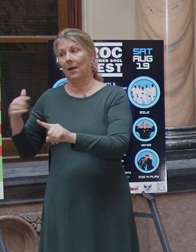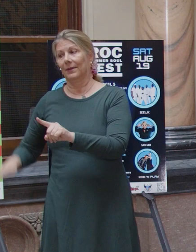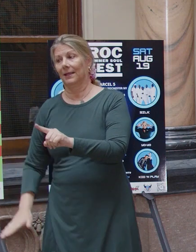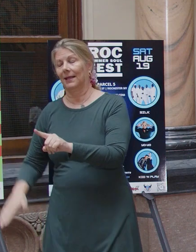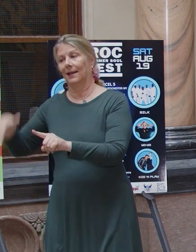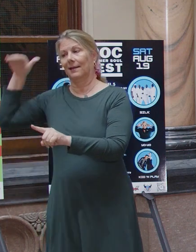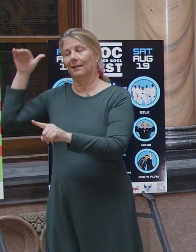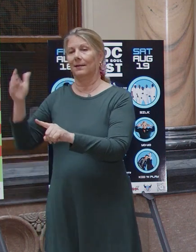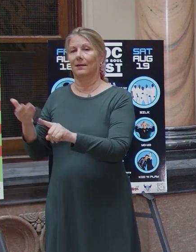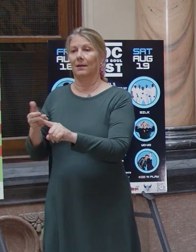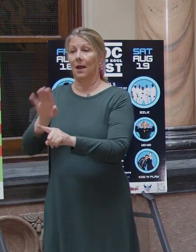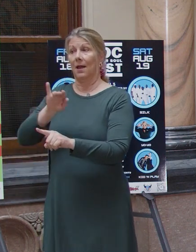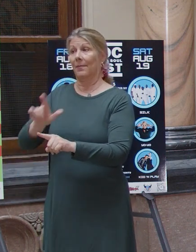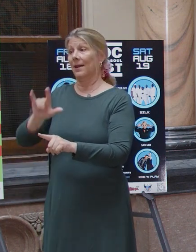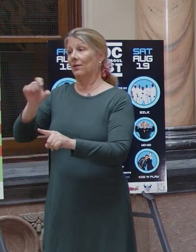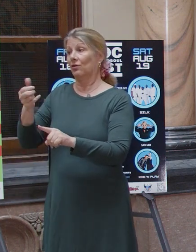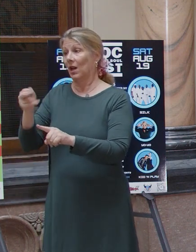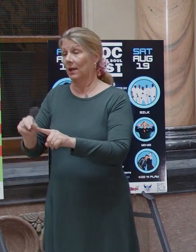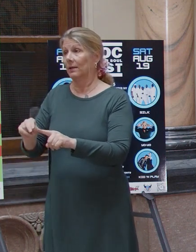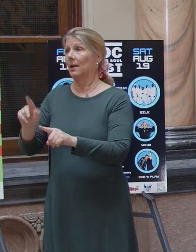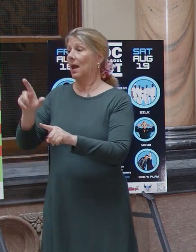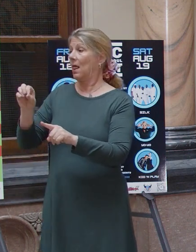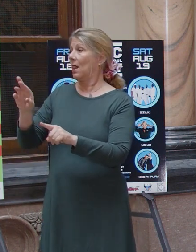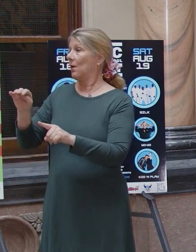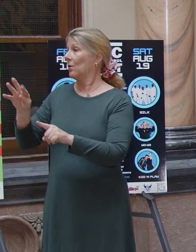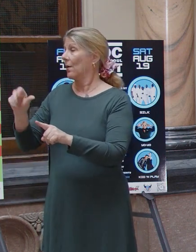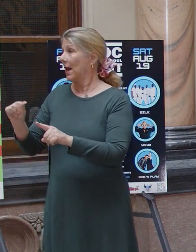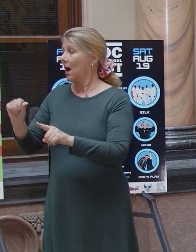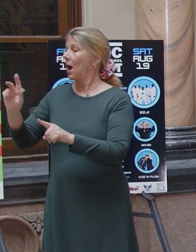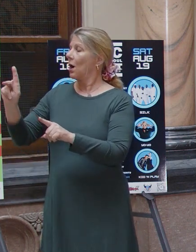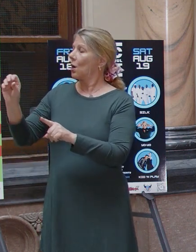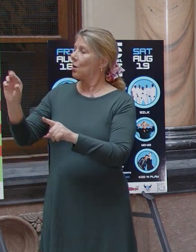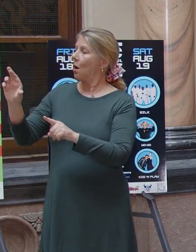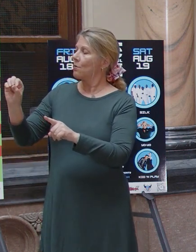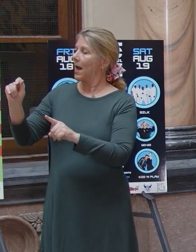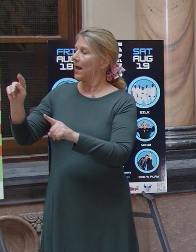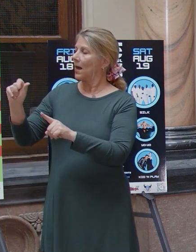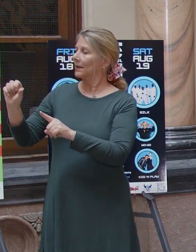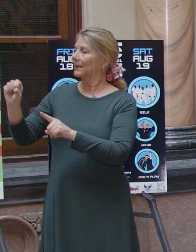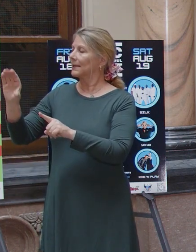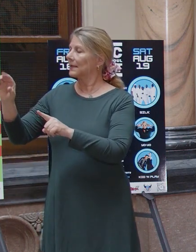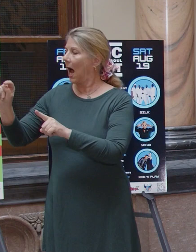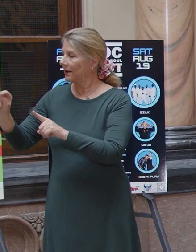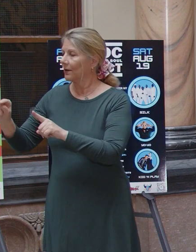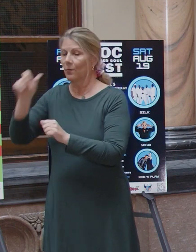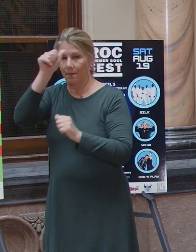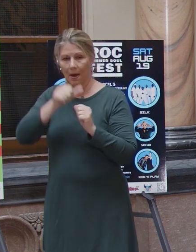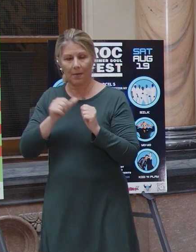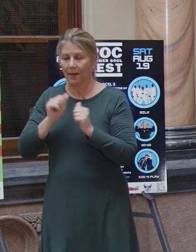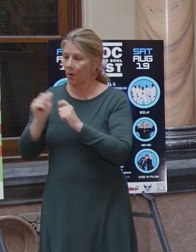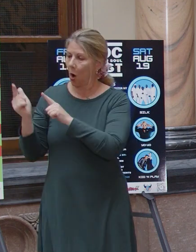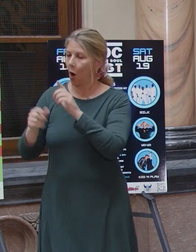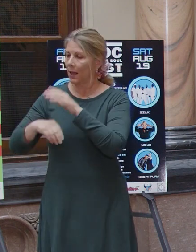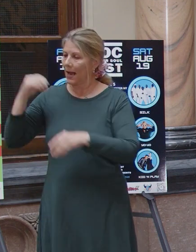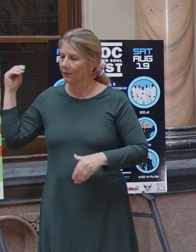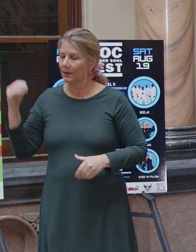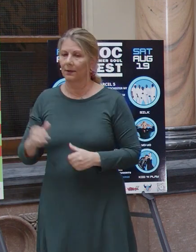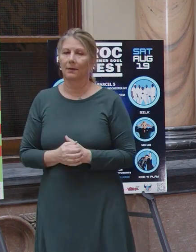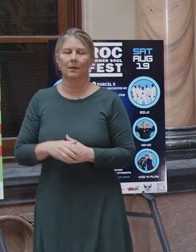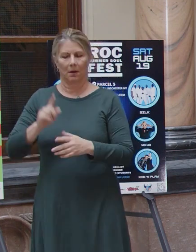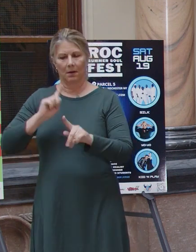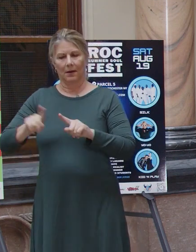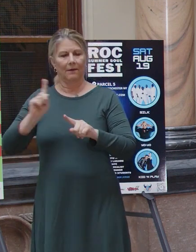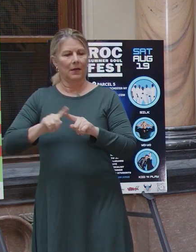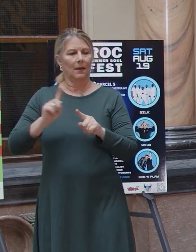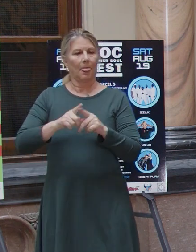Johnson first started this, Bill Johnson and Loretta Scott had this vision. If you remember, a lot of them were outside. So I've been at Jones Square Park, I've been at Genesee Valley